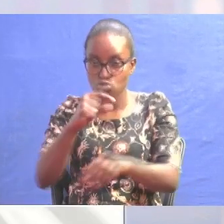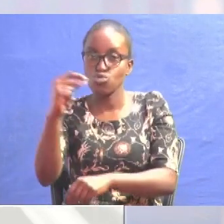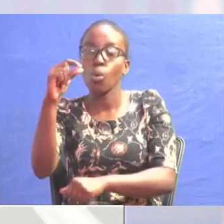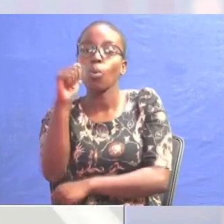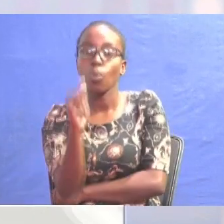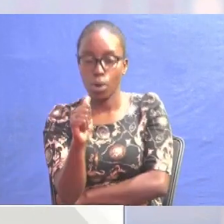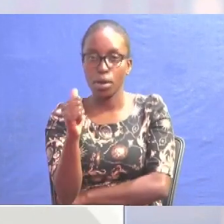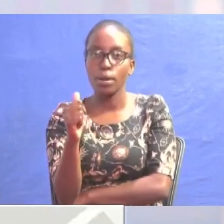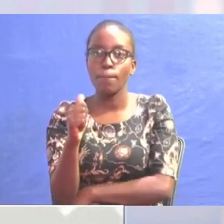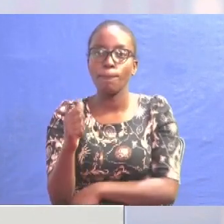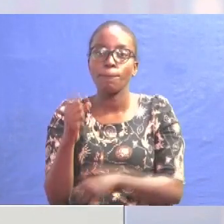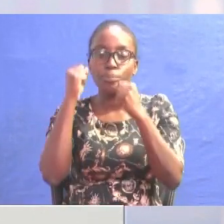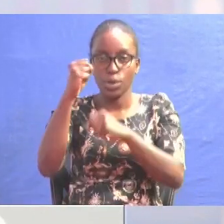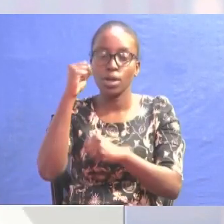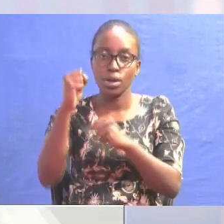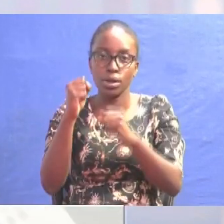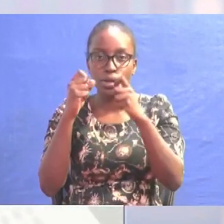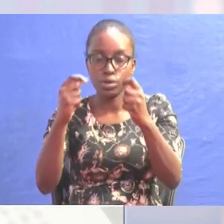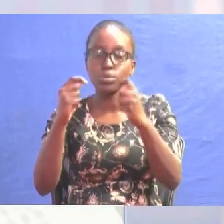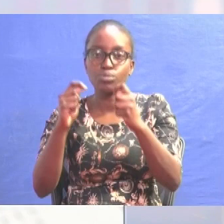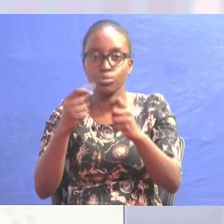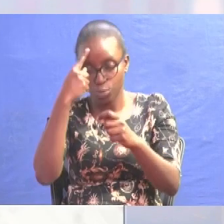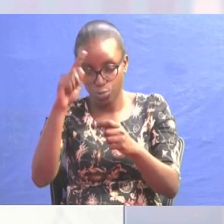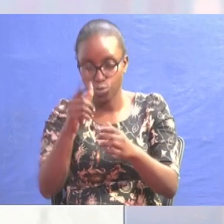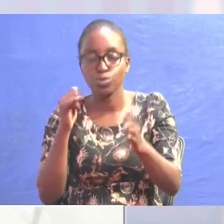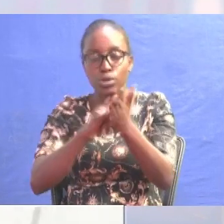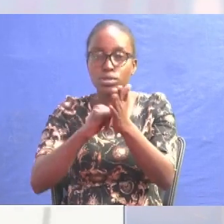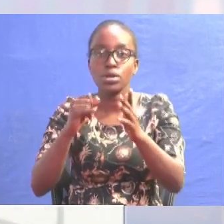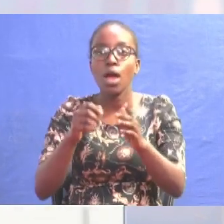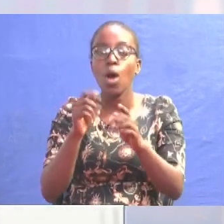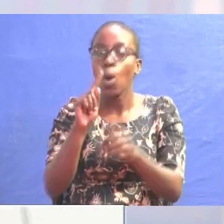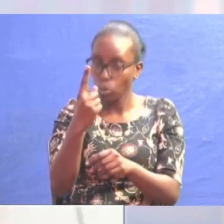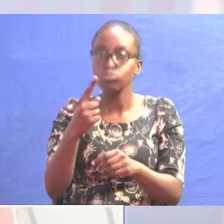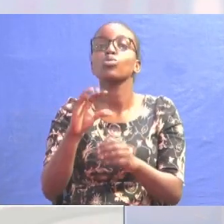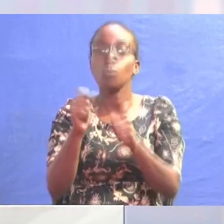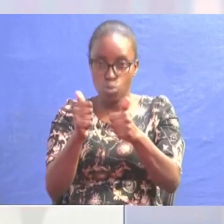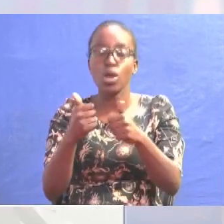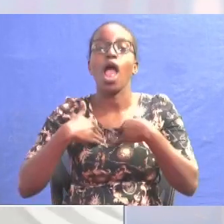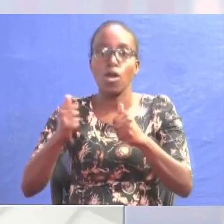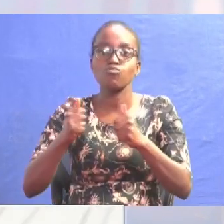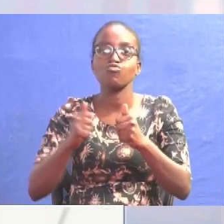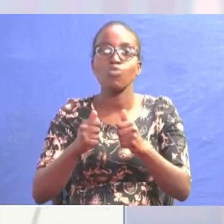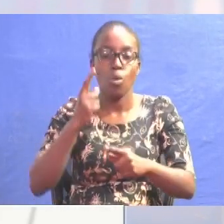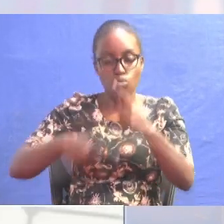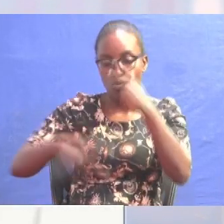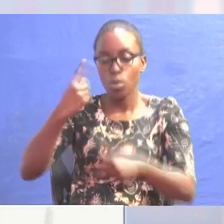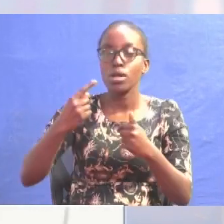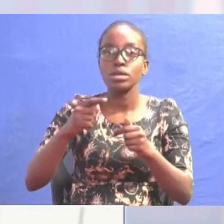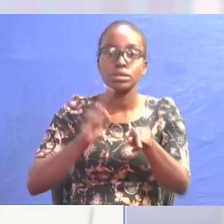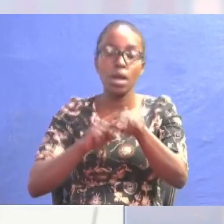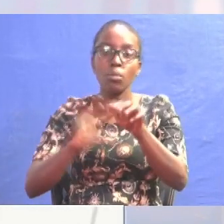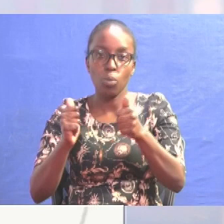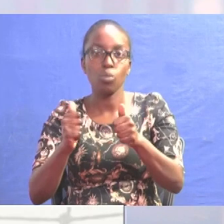and campaign for it. It's a normal, it's a very competitive affair. And of course, Kenya have fronted their, have